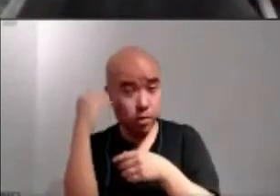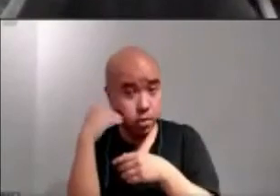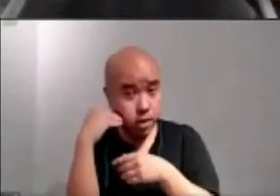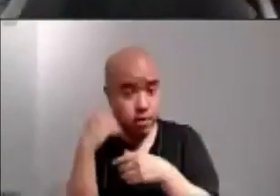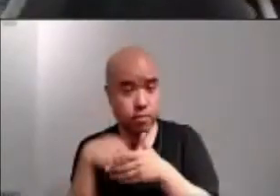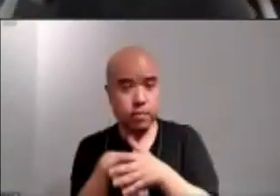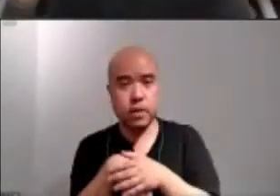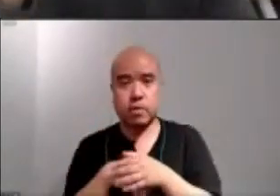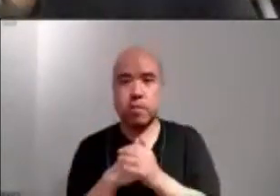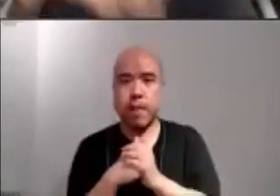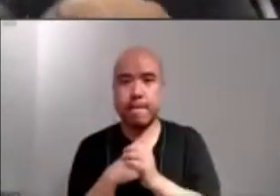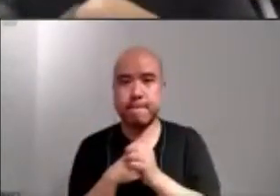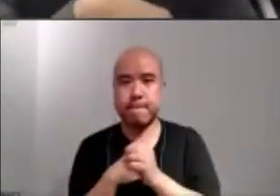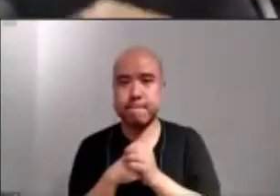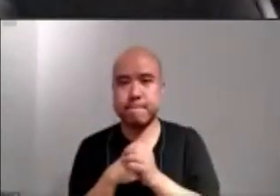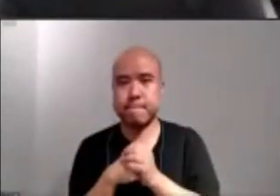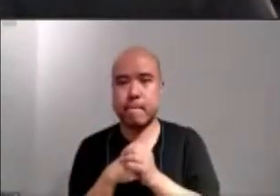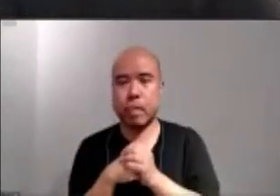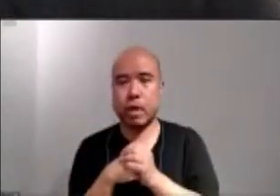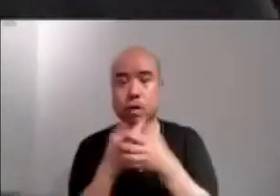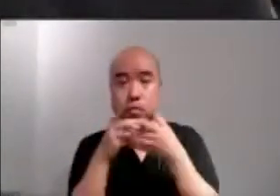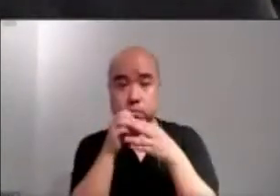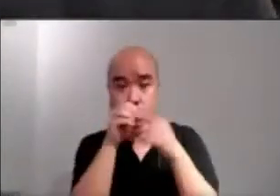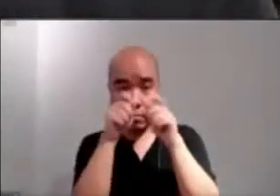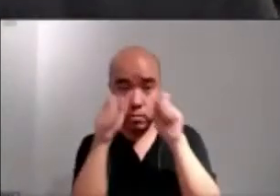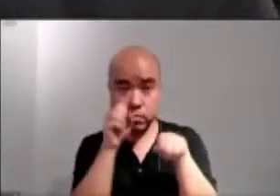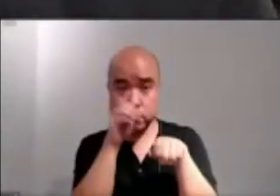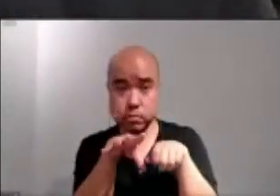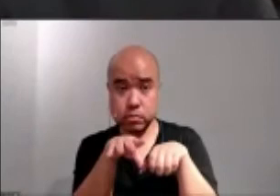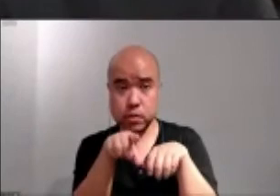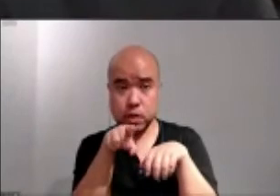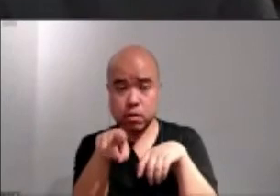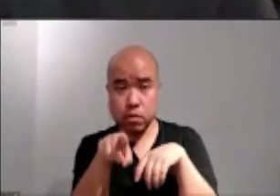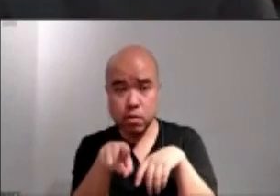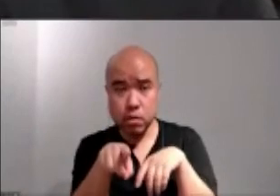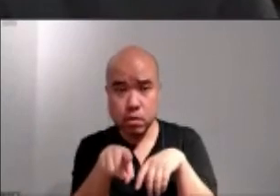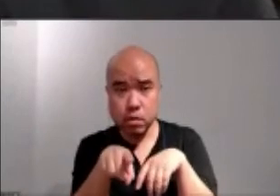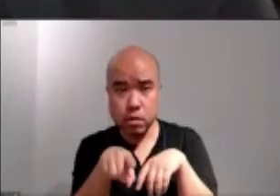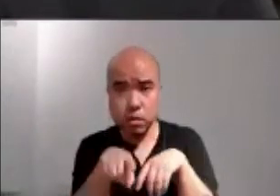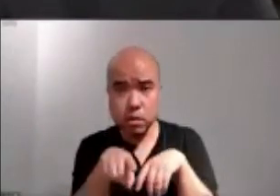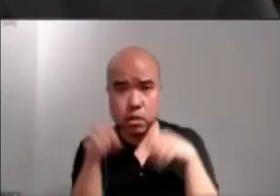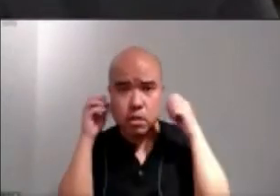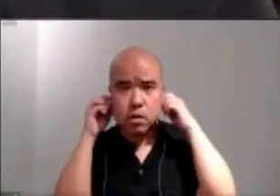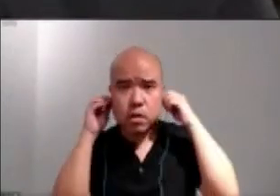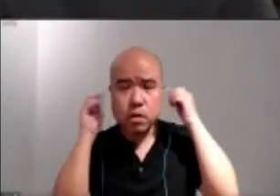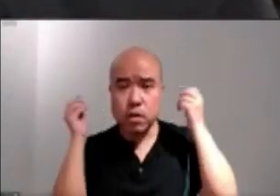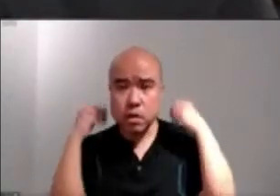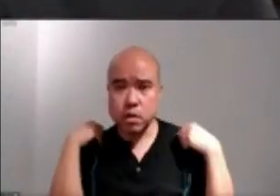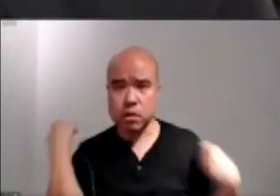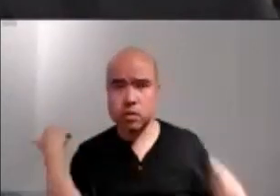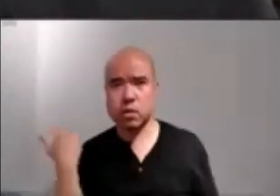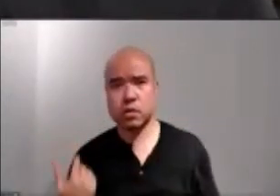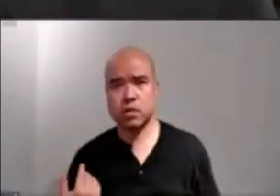Kim, this is a question for you. Are there any opportunity for Hong Kong Korea collaboration between